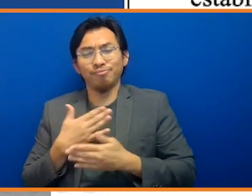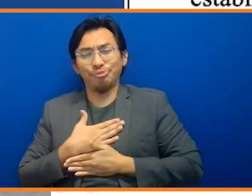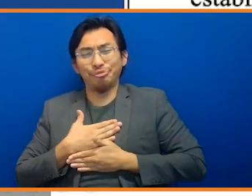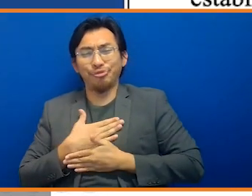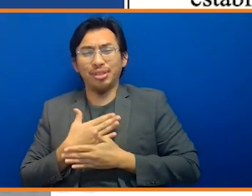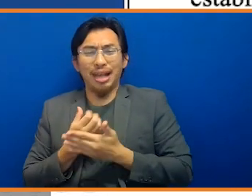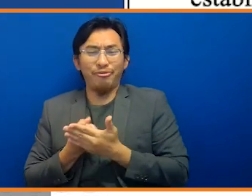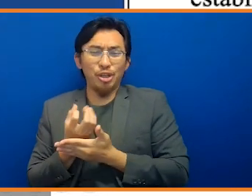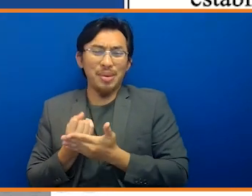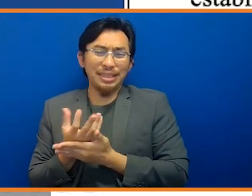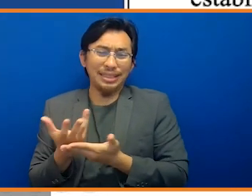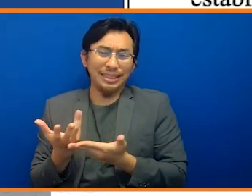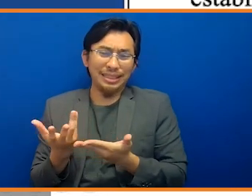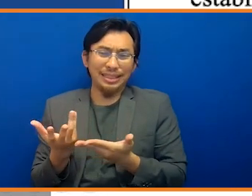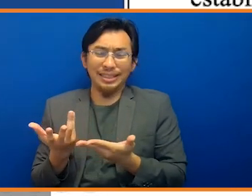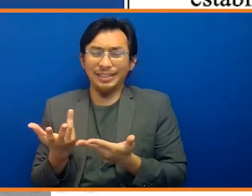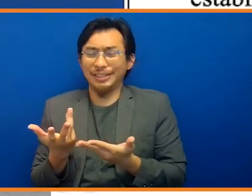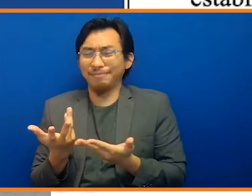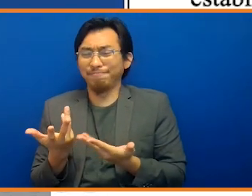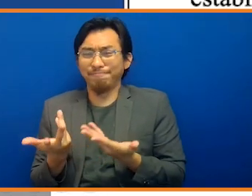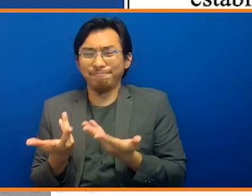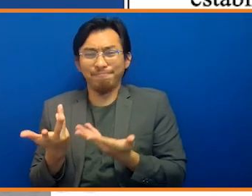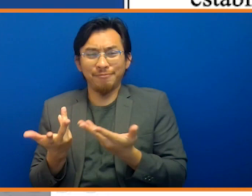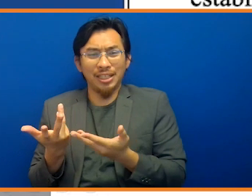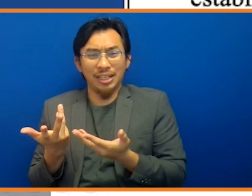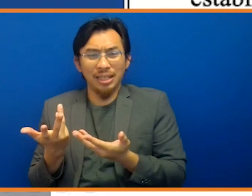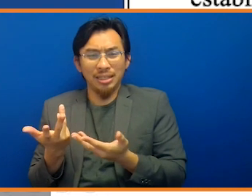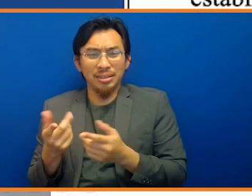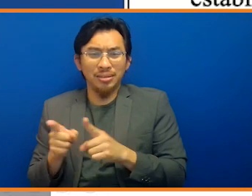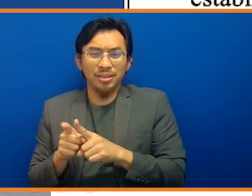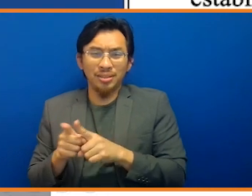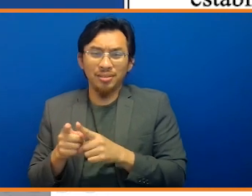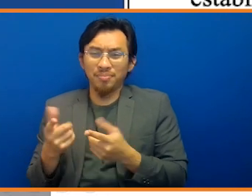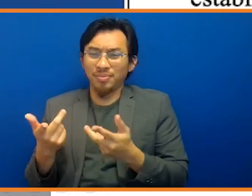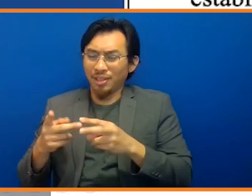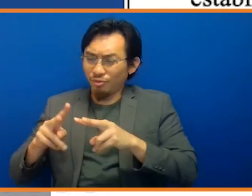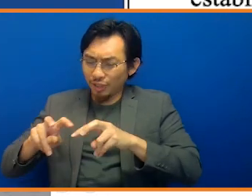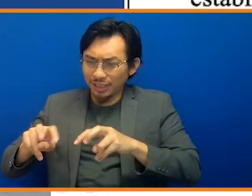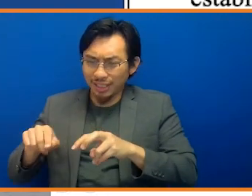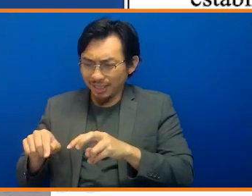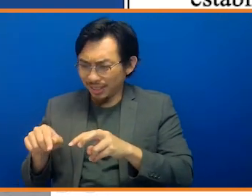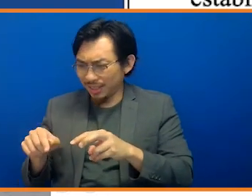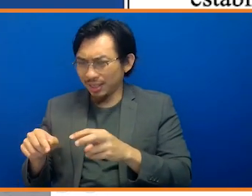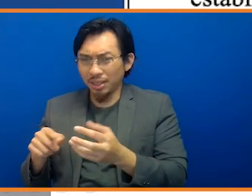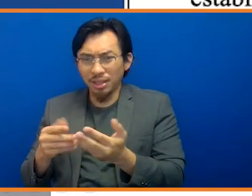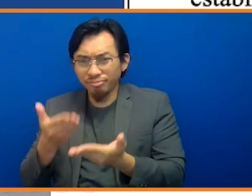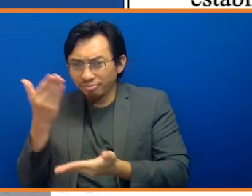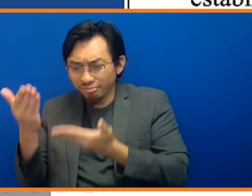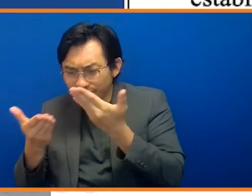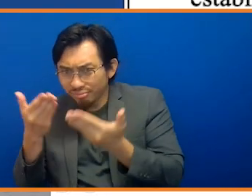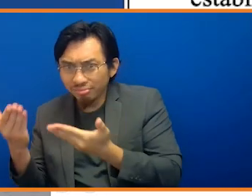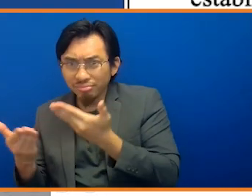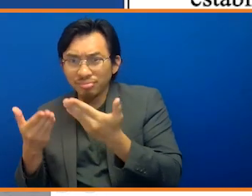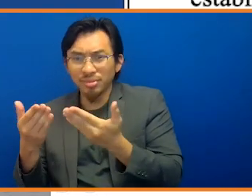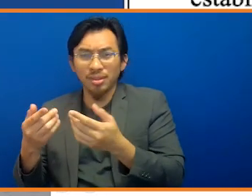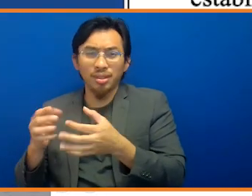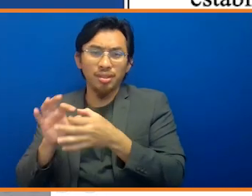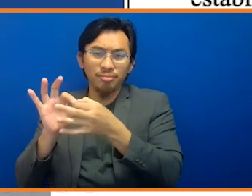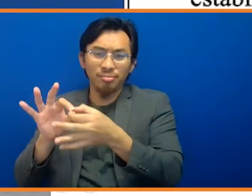uncomfort information, insufficient resources on the research result, science of disaster